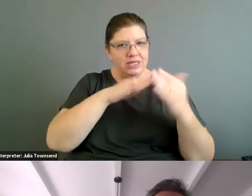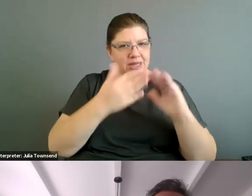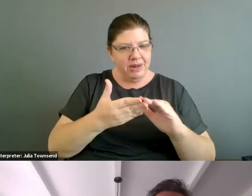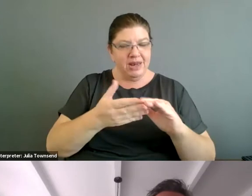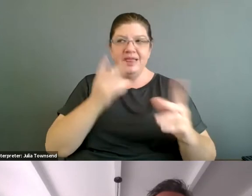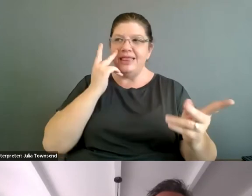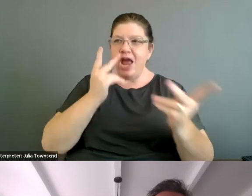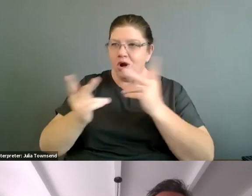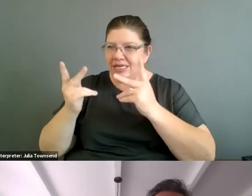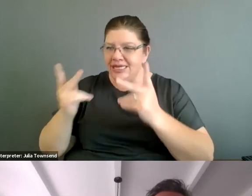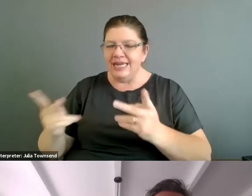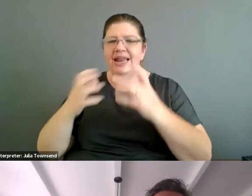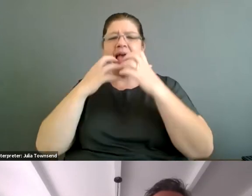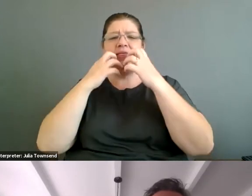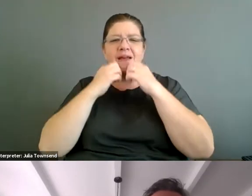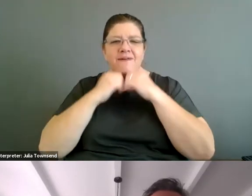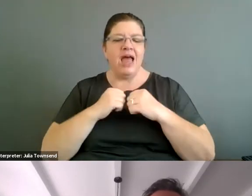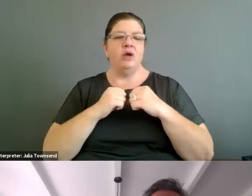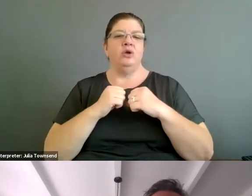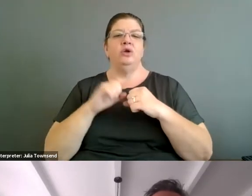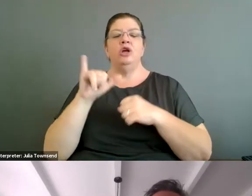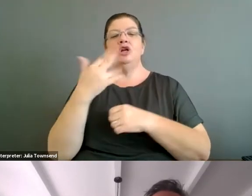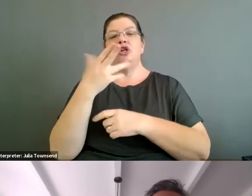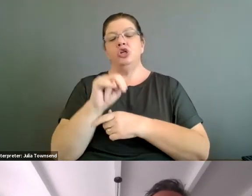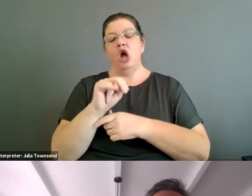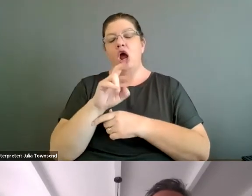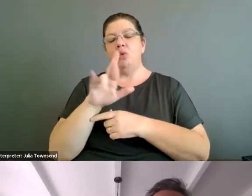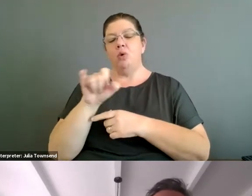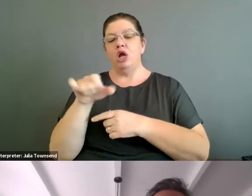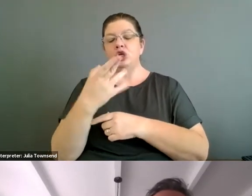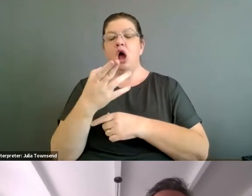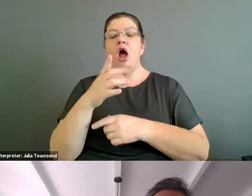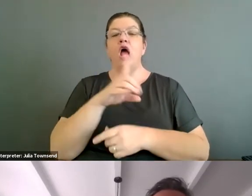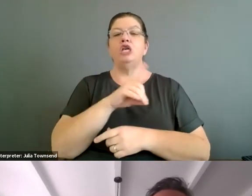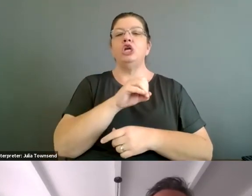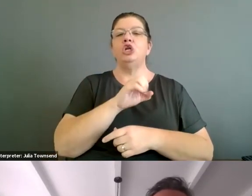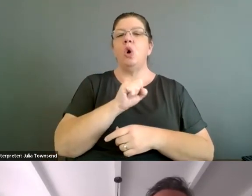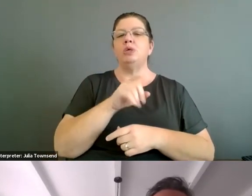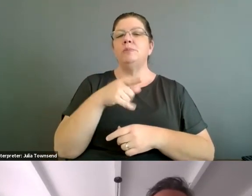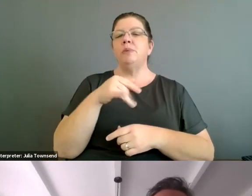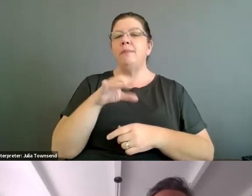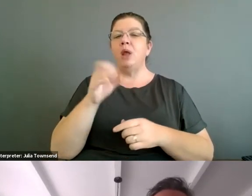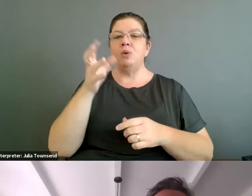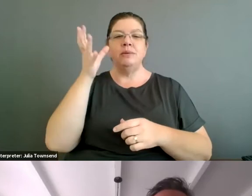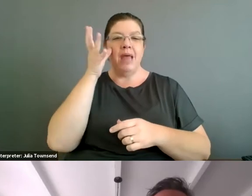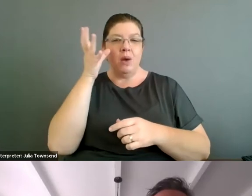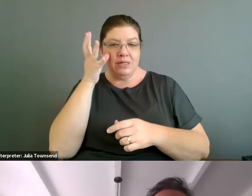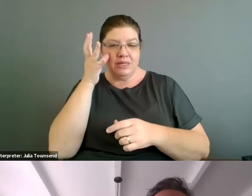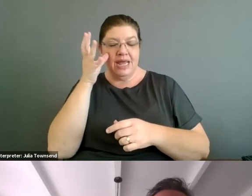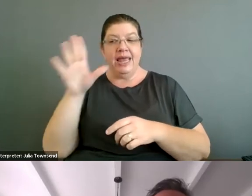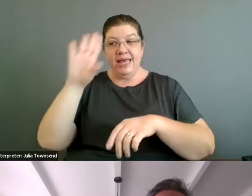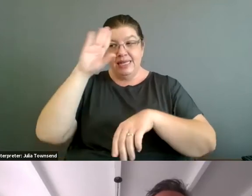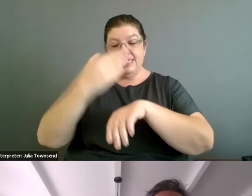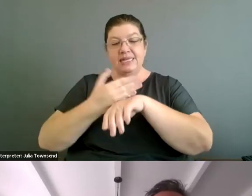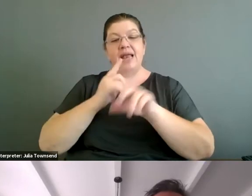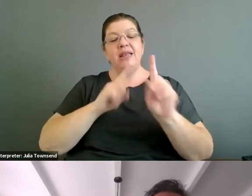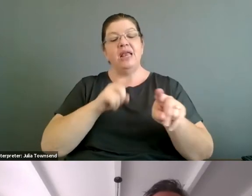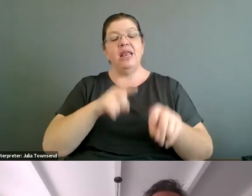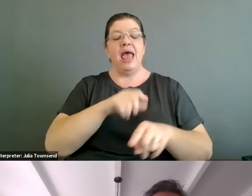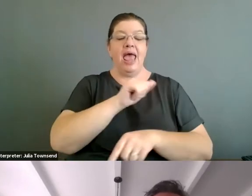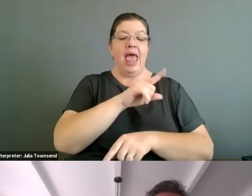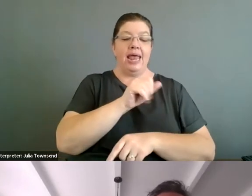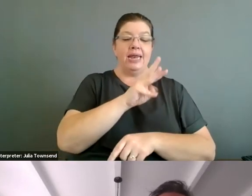valued. John Rochelle is a Dos Pueblos parent whose sons both attended Adams Elementary and La Cumbre Junior